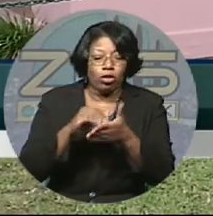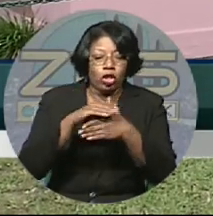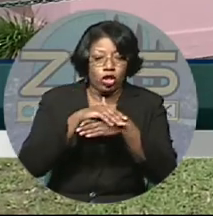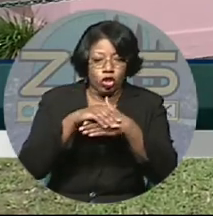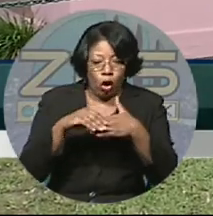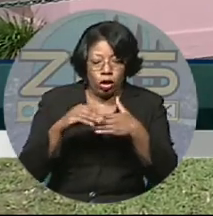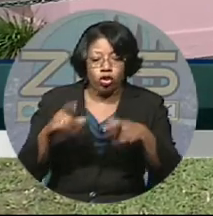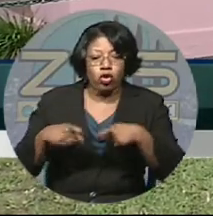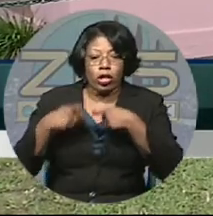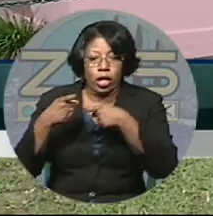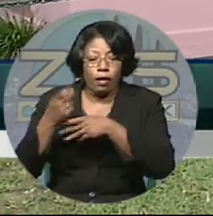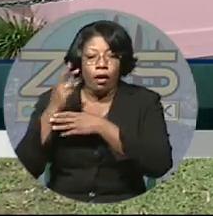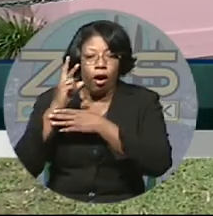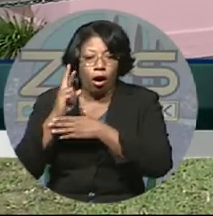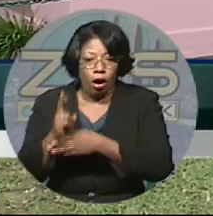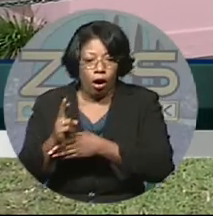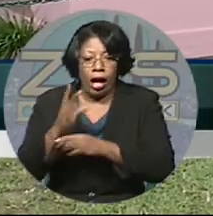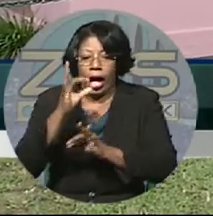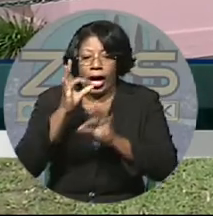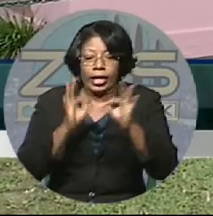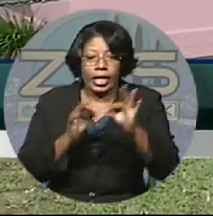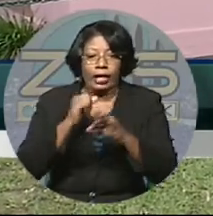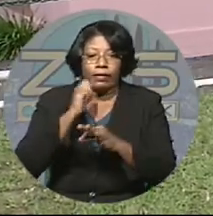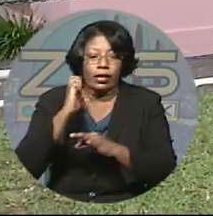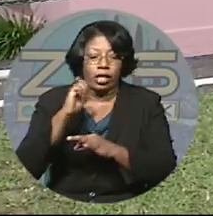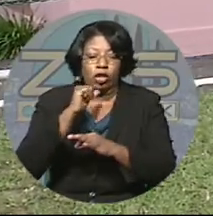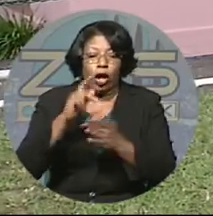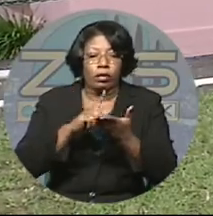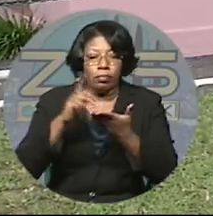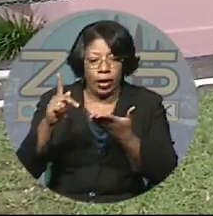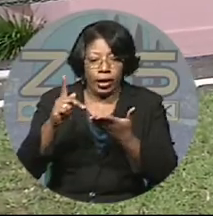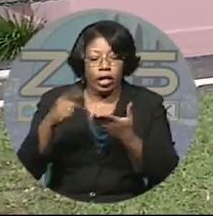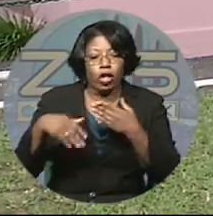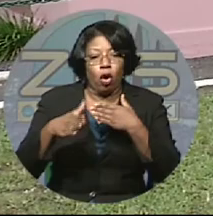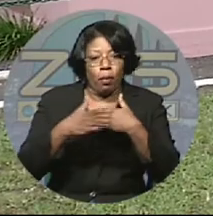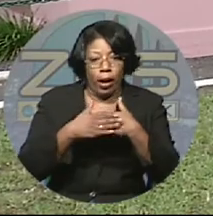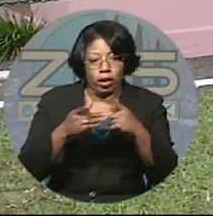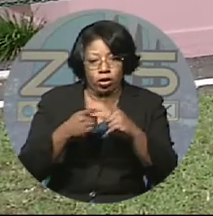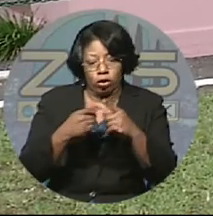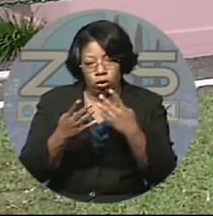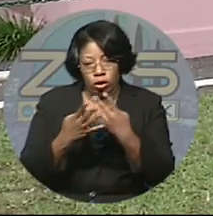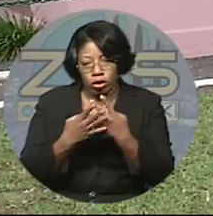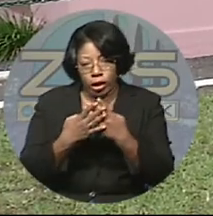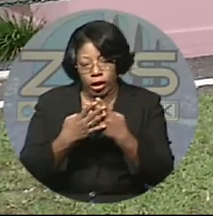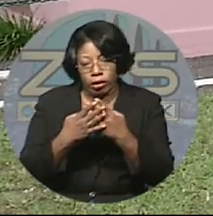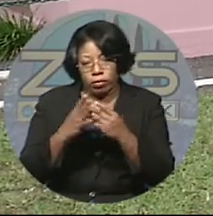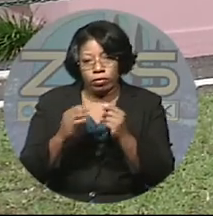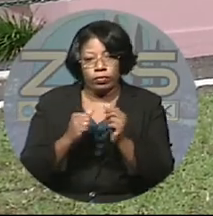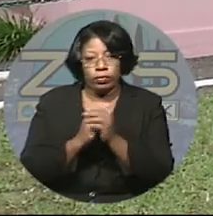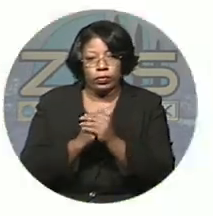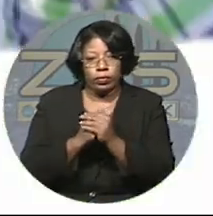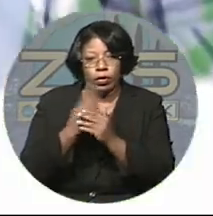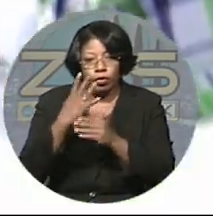on to his sentence, and that will run consecutively. Fern Carey, ZNS Network News.